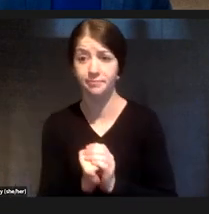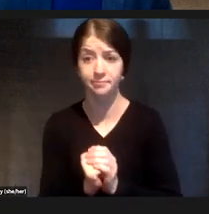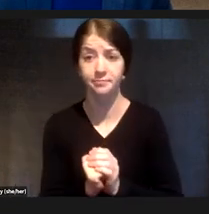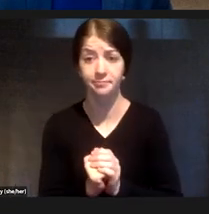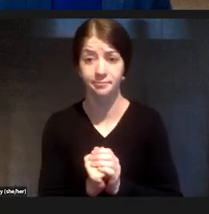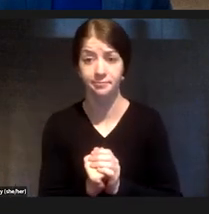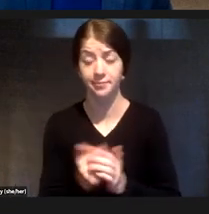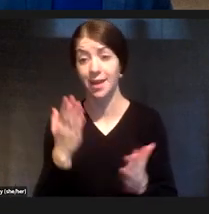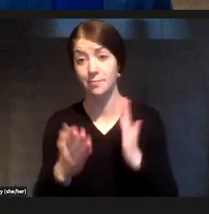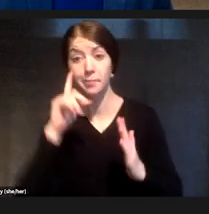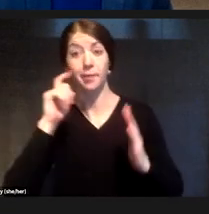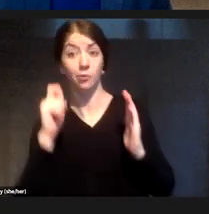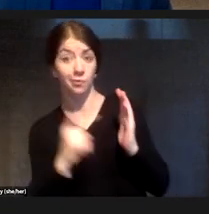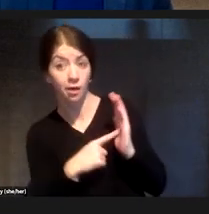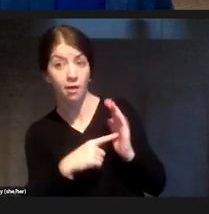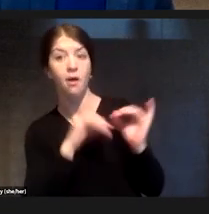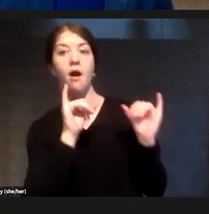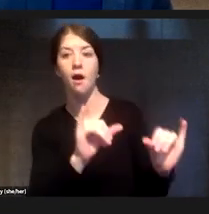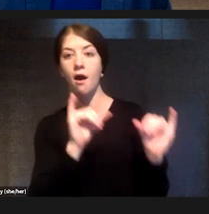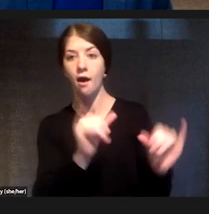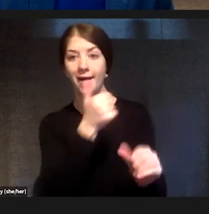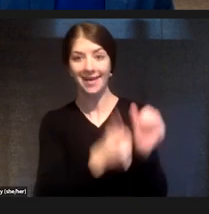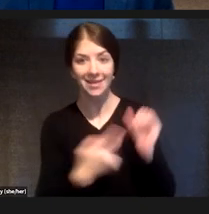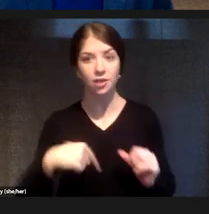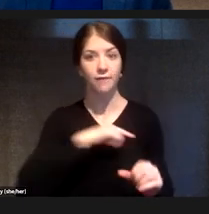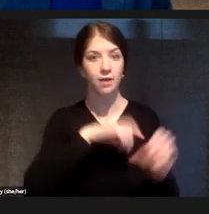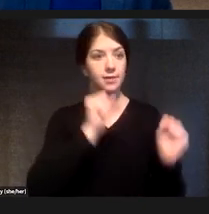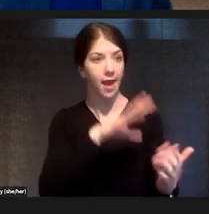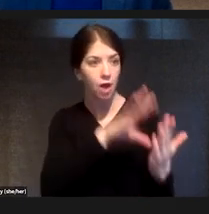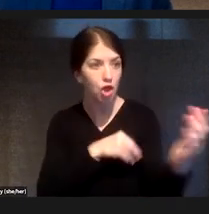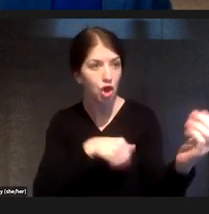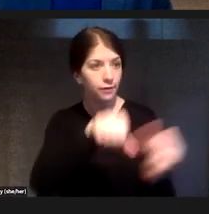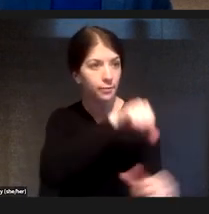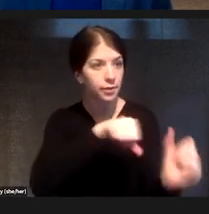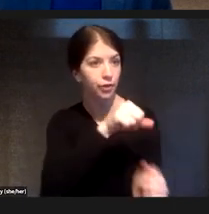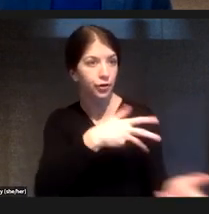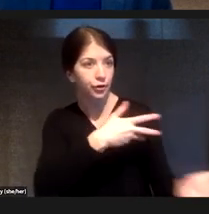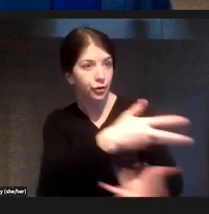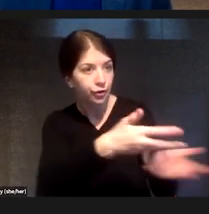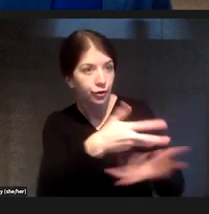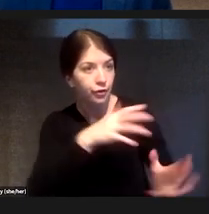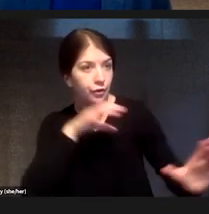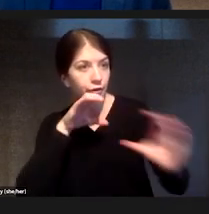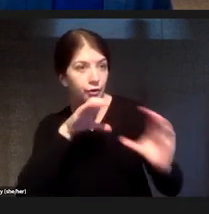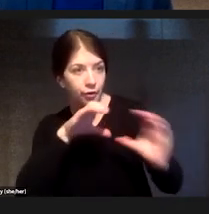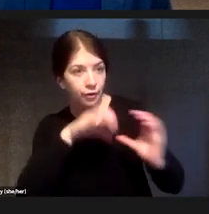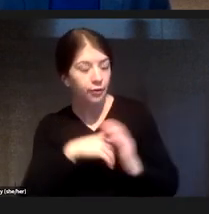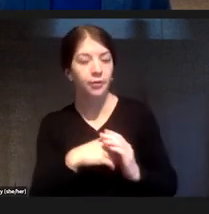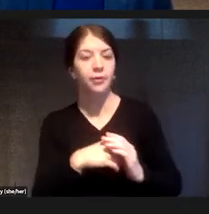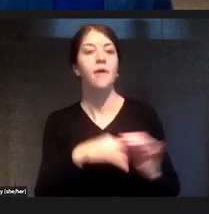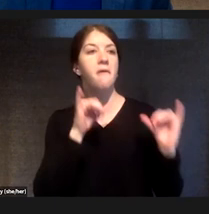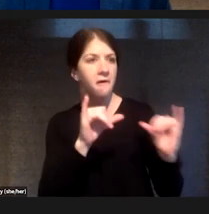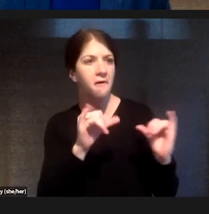then recognizing now that each one of us can learn from someone else and engage in conversation to then see what inefficiencies